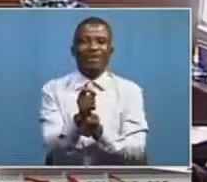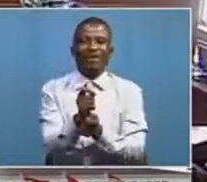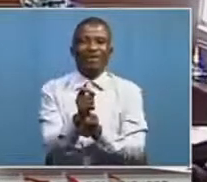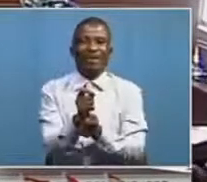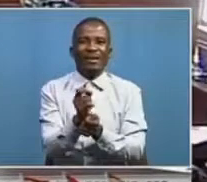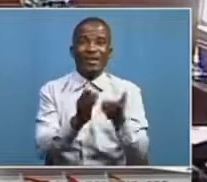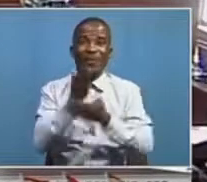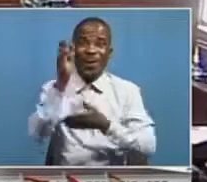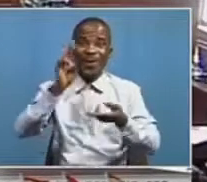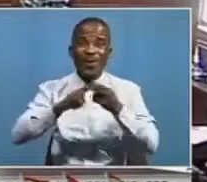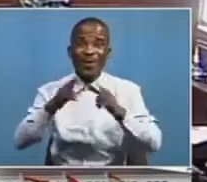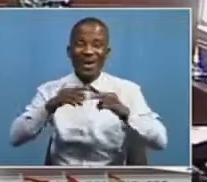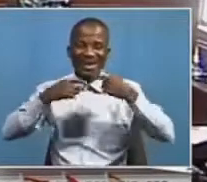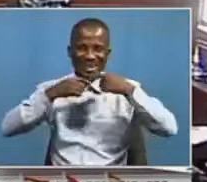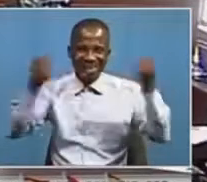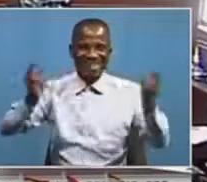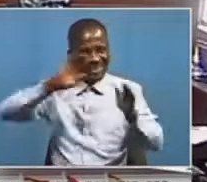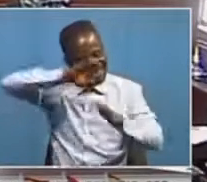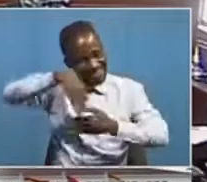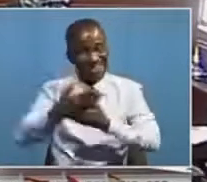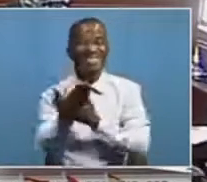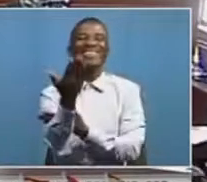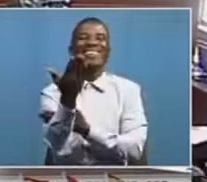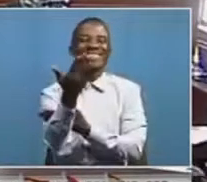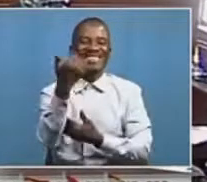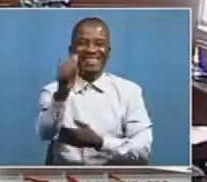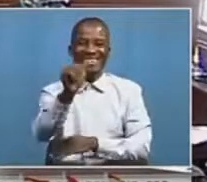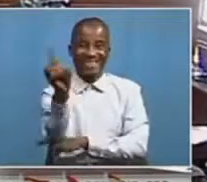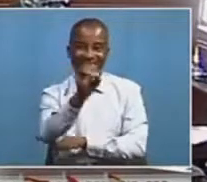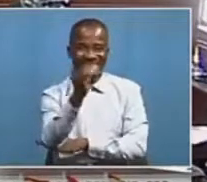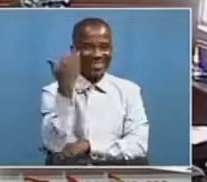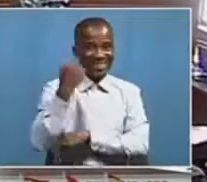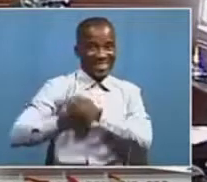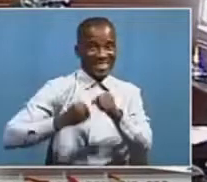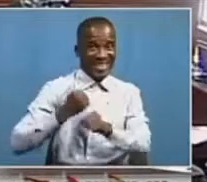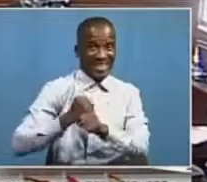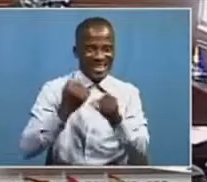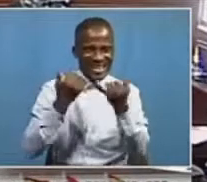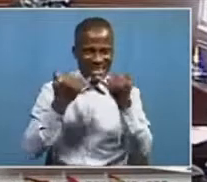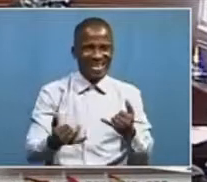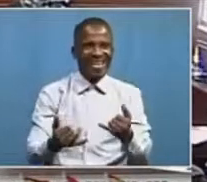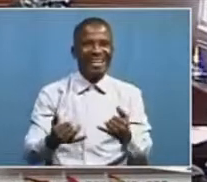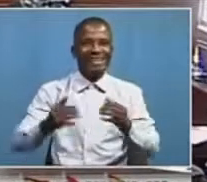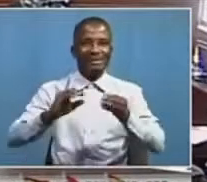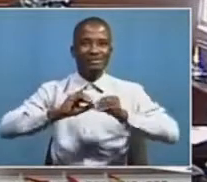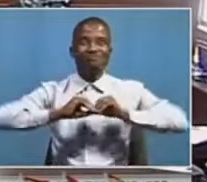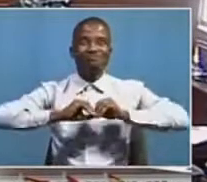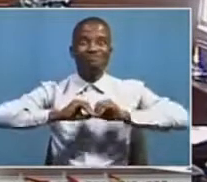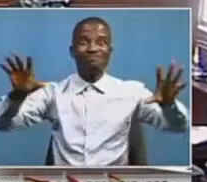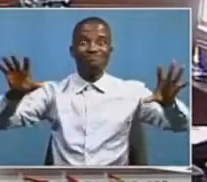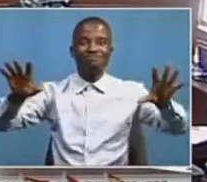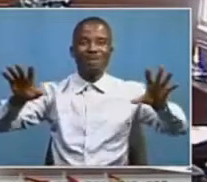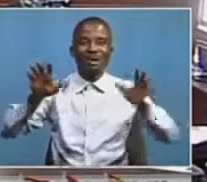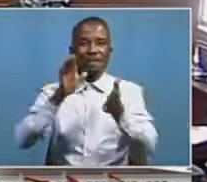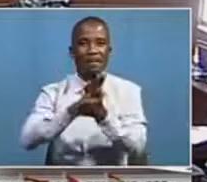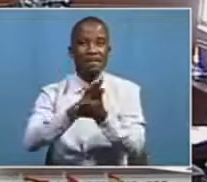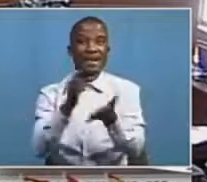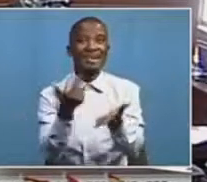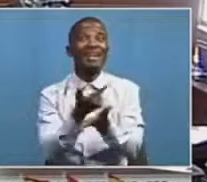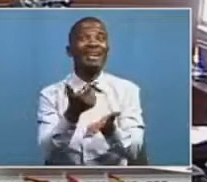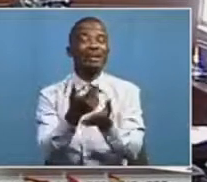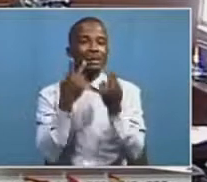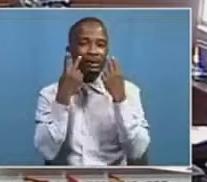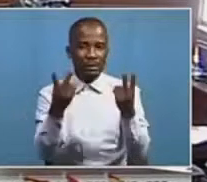release the following day, 10th December 2020, and accordingly published in the official gazette. First